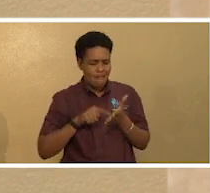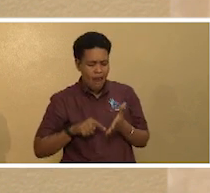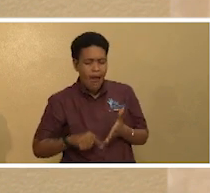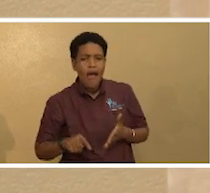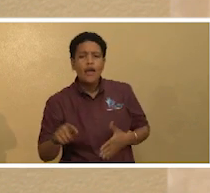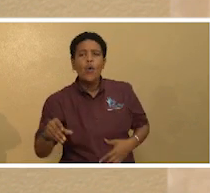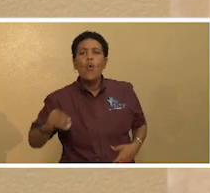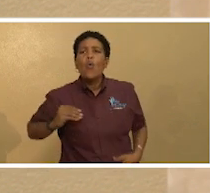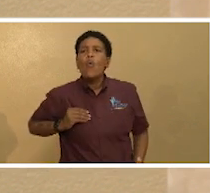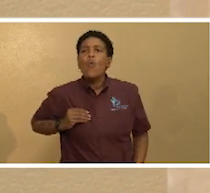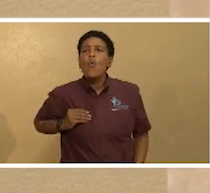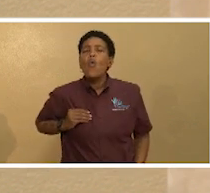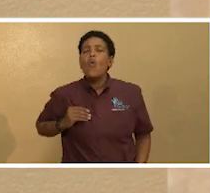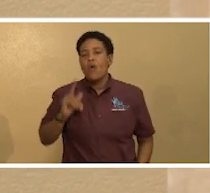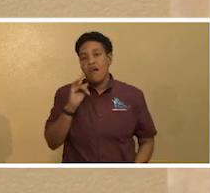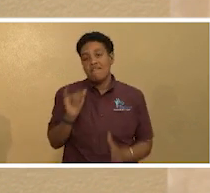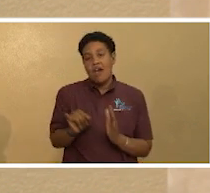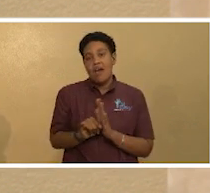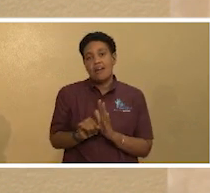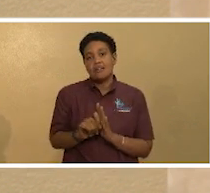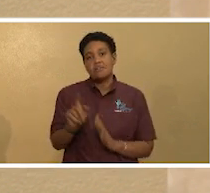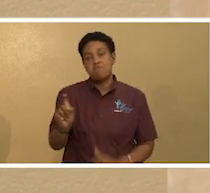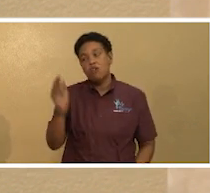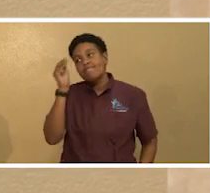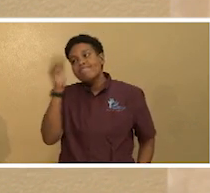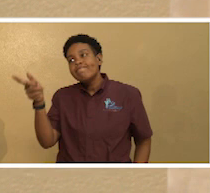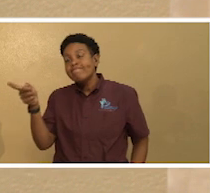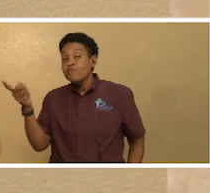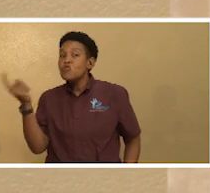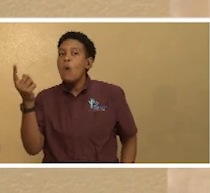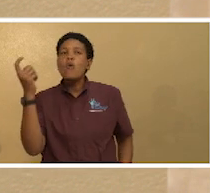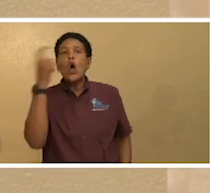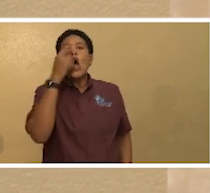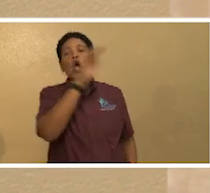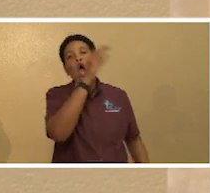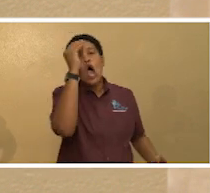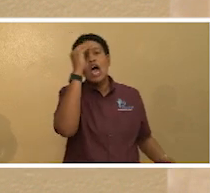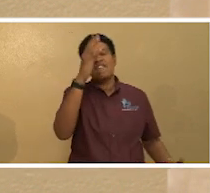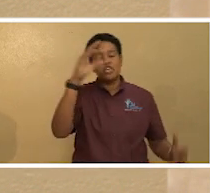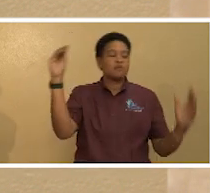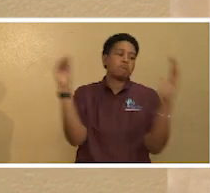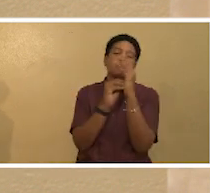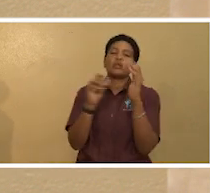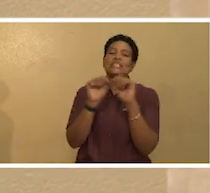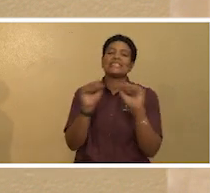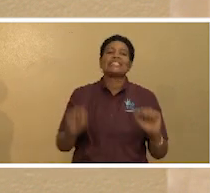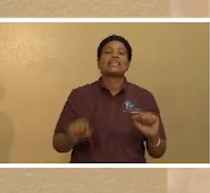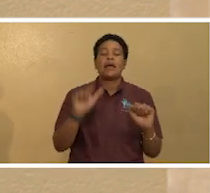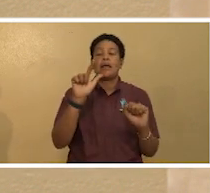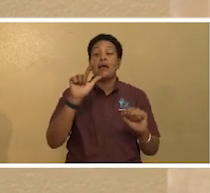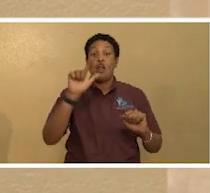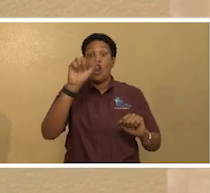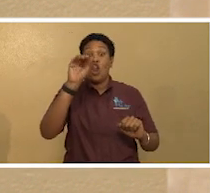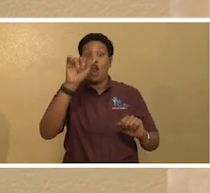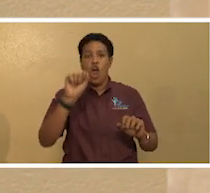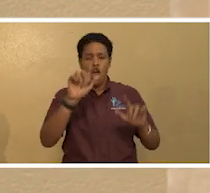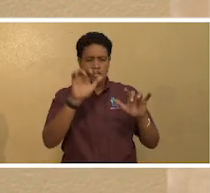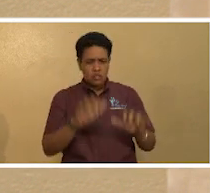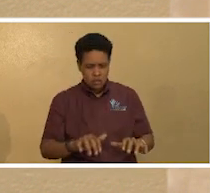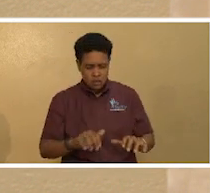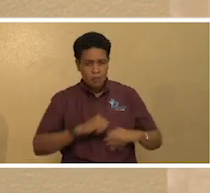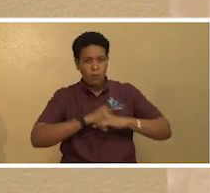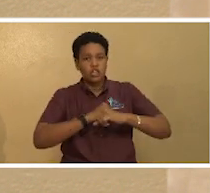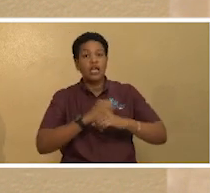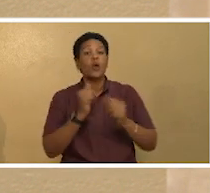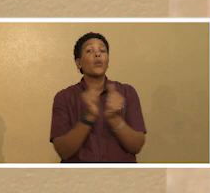owner of the identity must be notified. That is built in the system, and the logs are protected by blockchain,